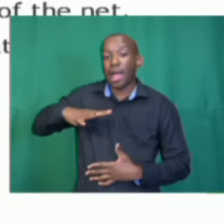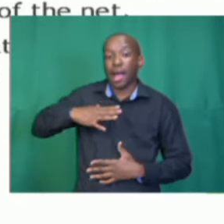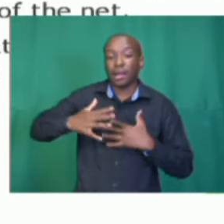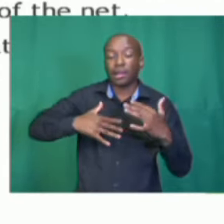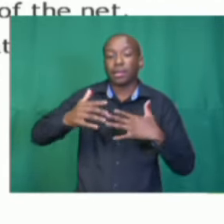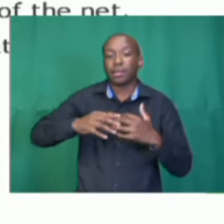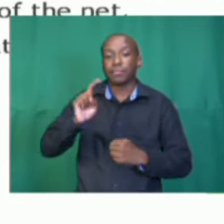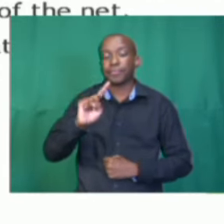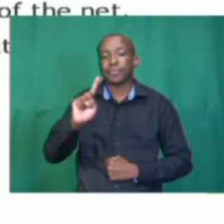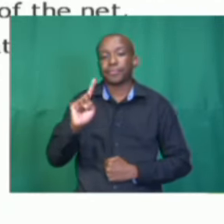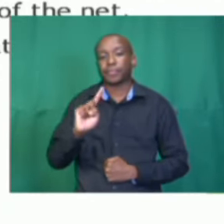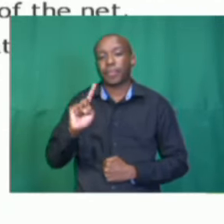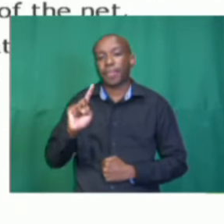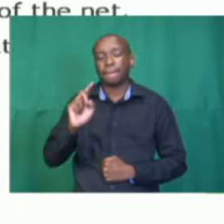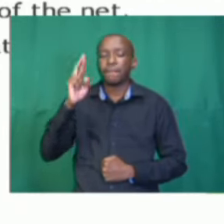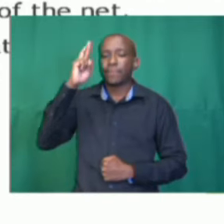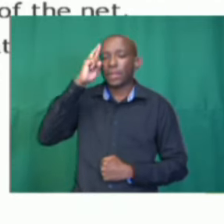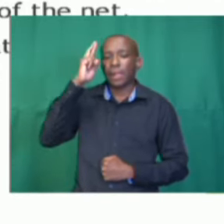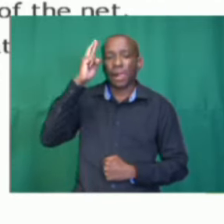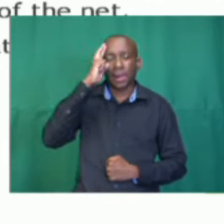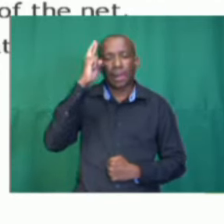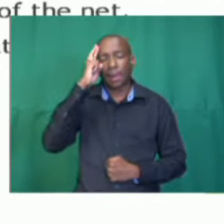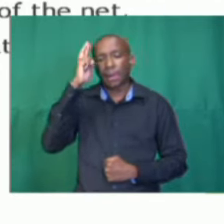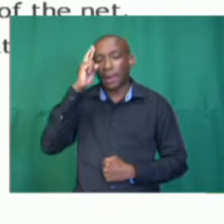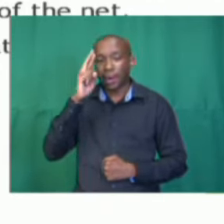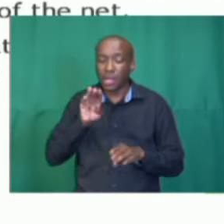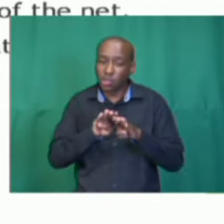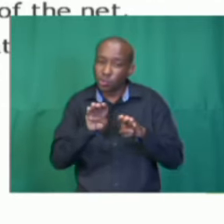again, usually we tell learners